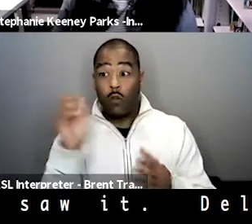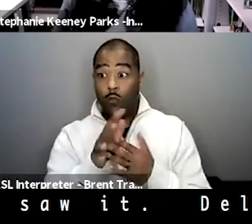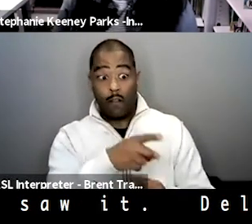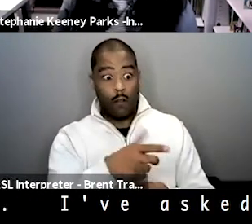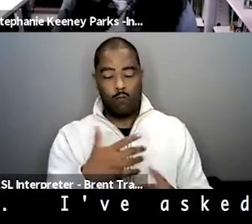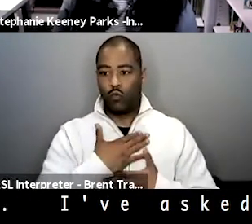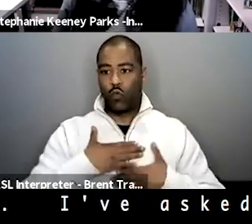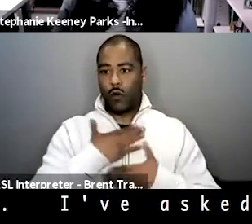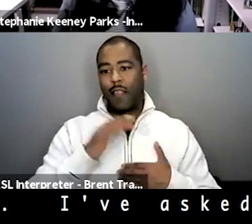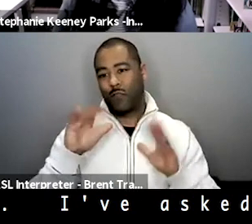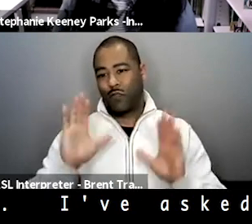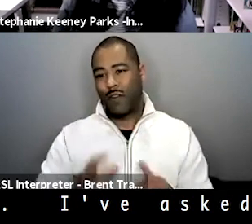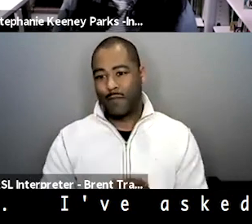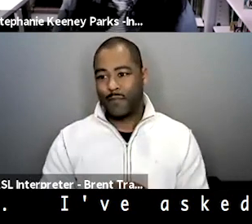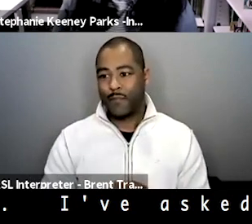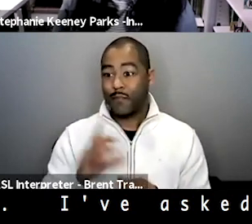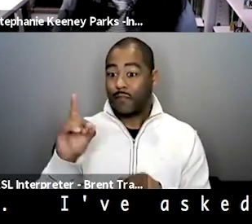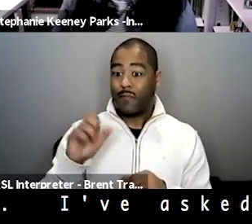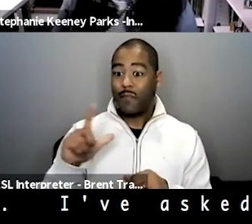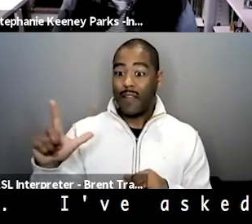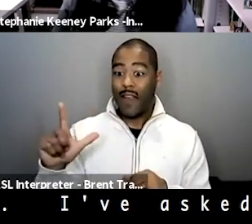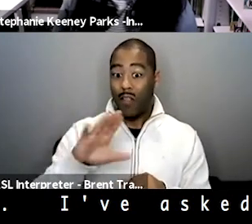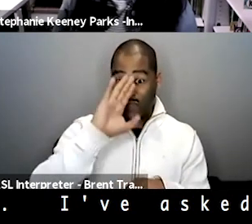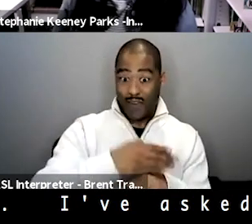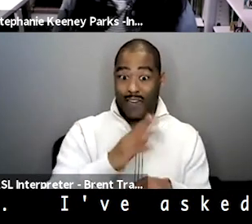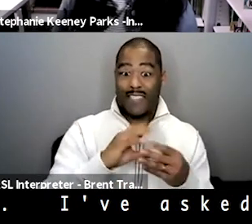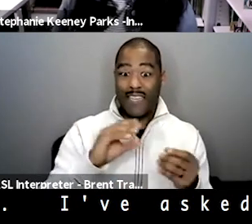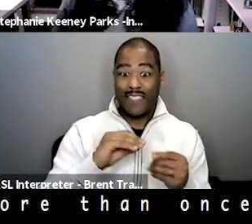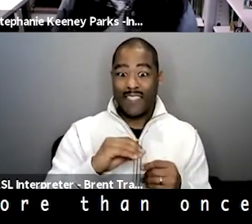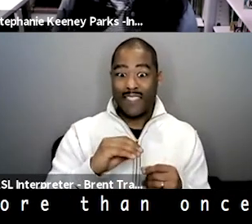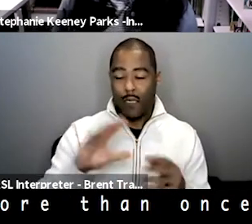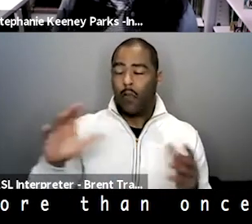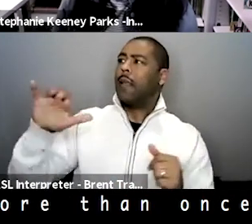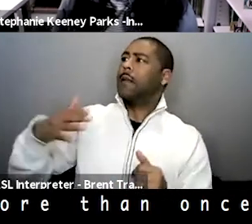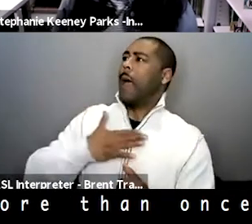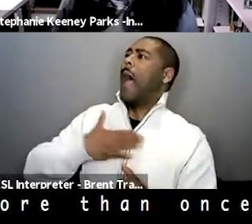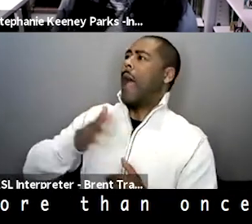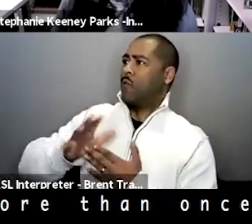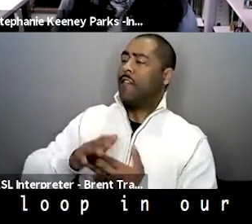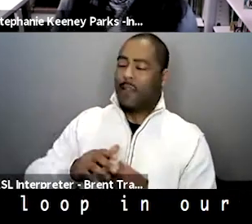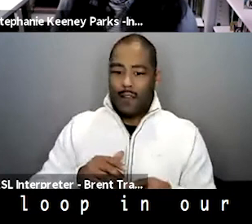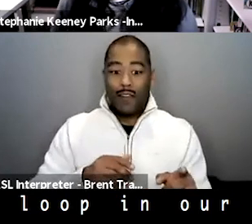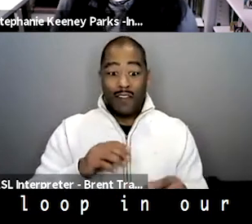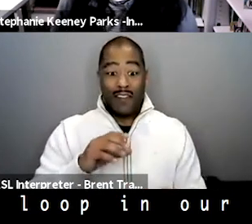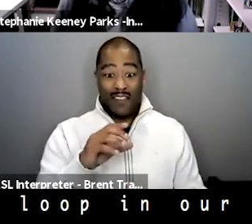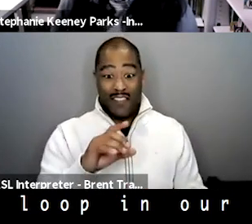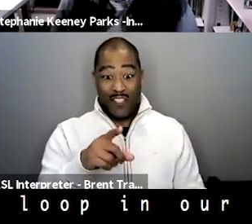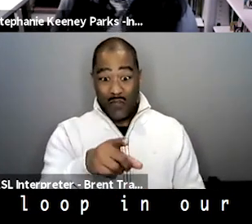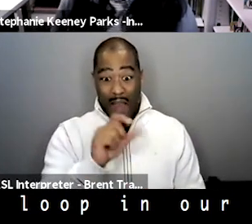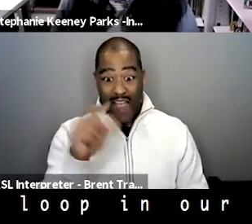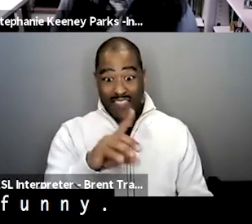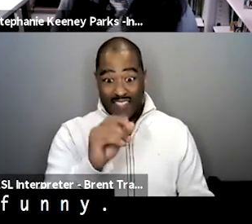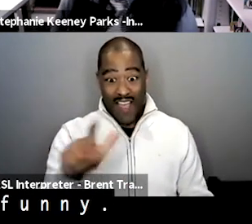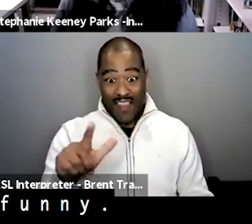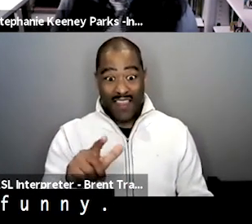your son, calls it his movie. And you told me, I said, has he seen it more than once? And you said to me, well, it's kind of on a loop in our